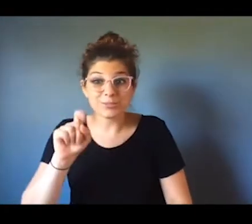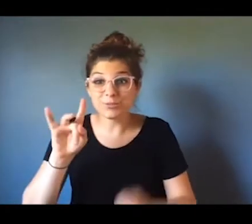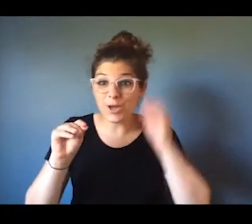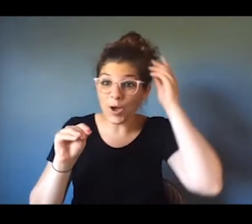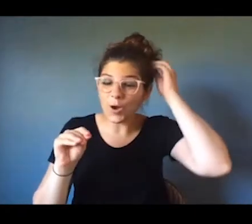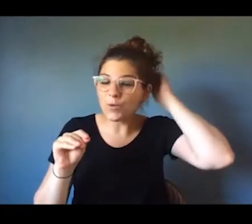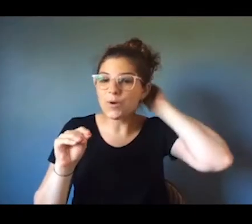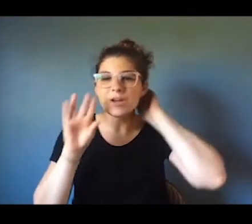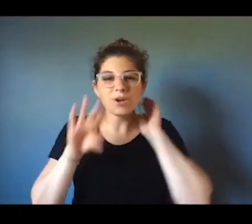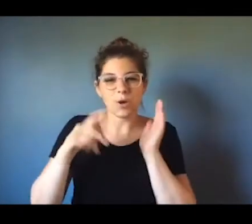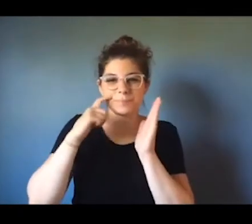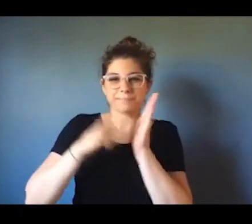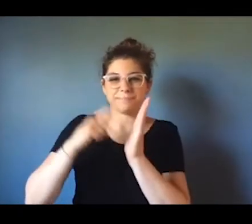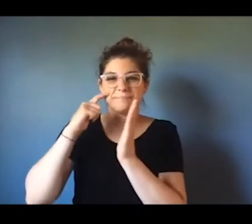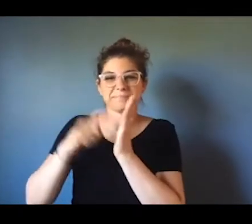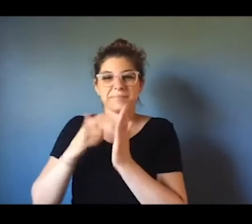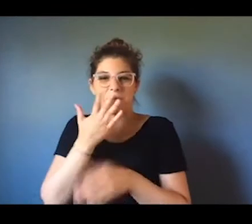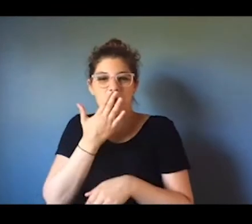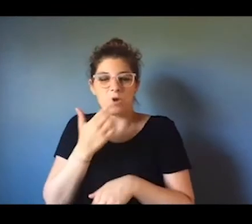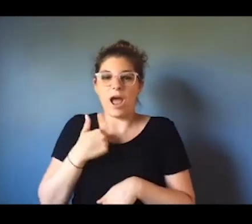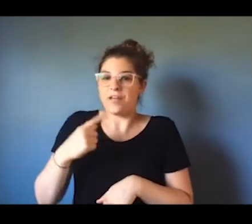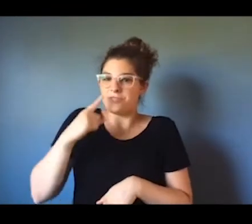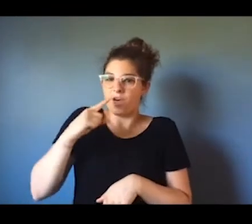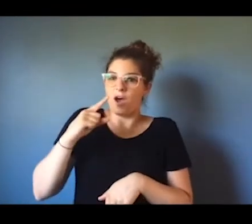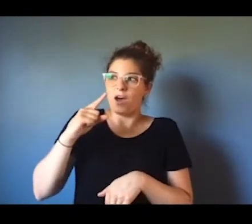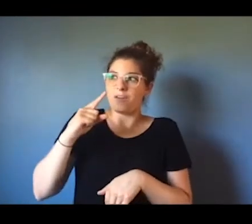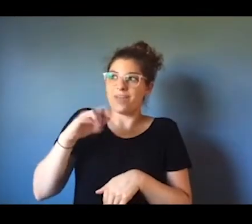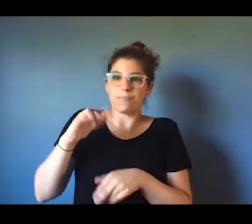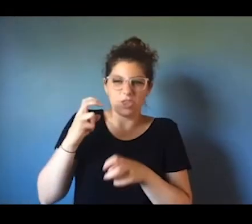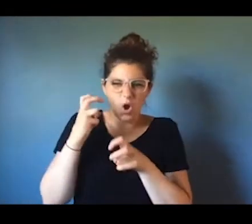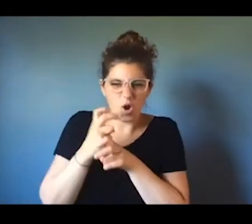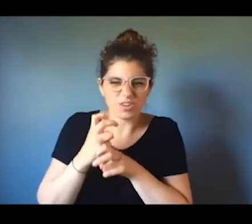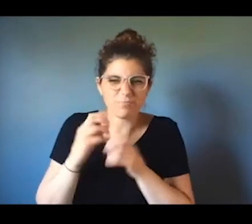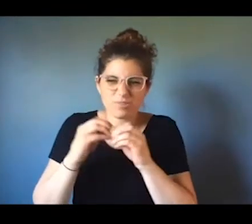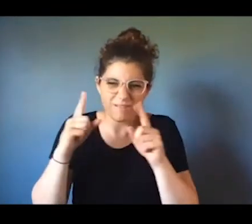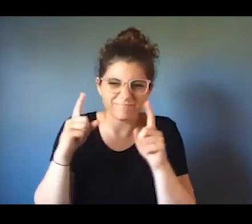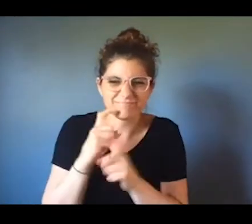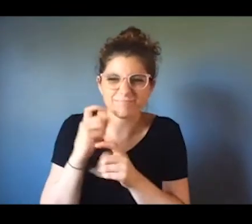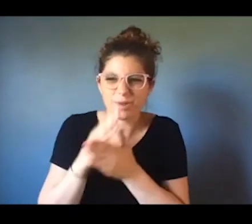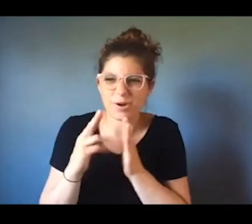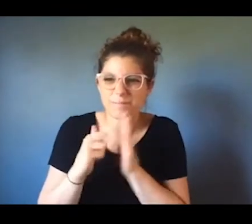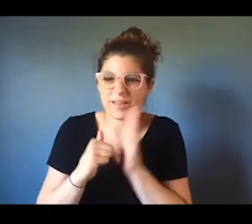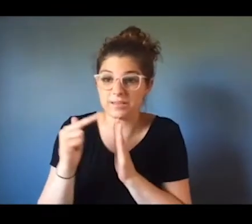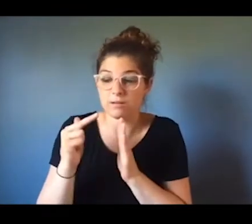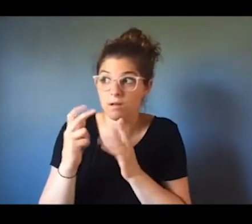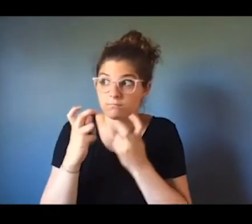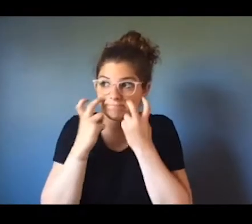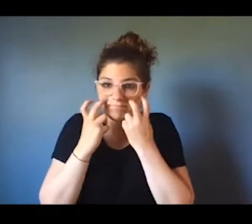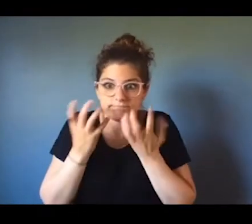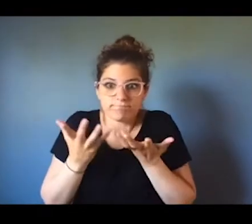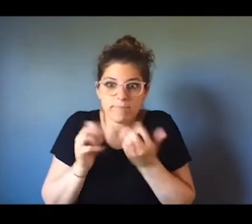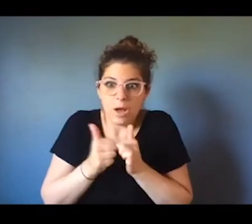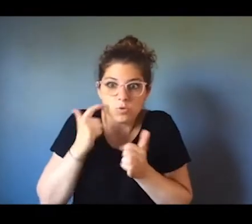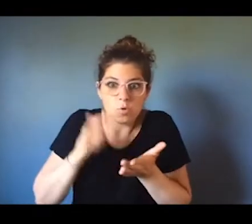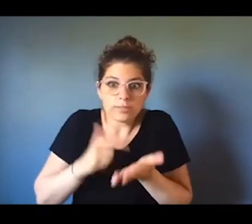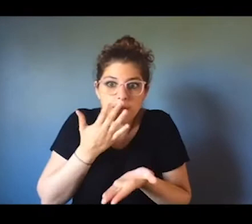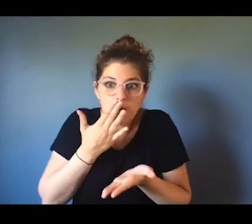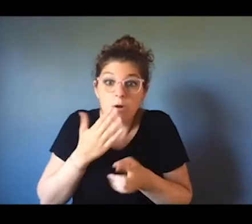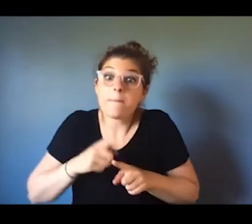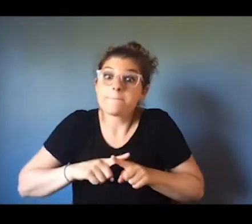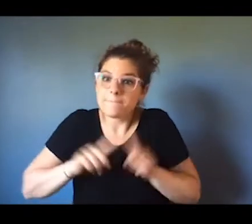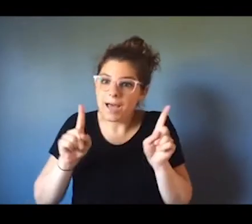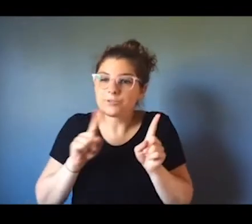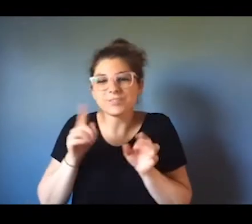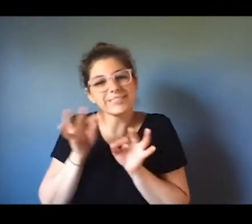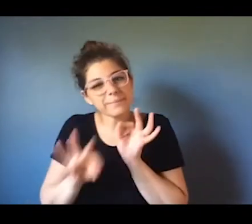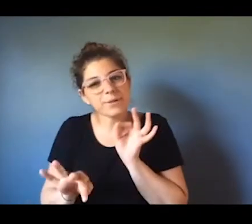studio, friends. Telling color, I thought that would be the hardest part of painting when I first started after losing my eyesight,